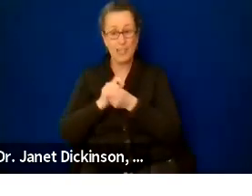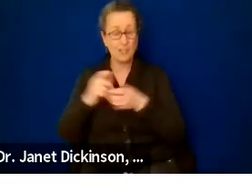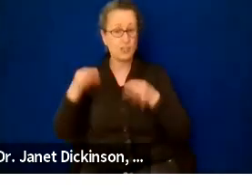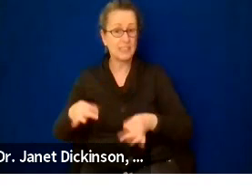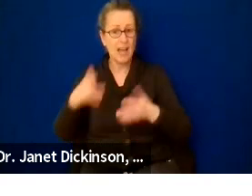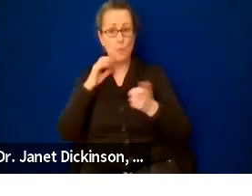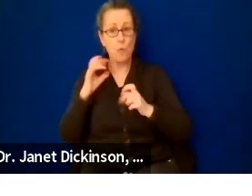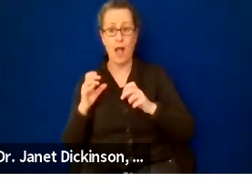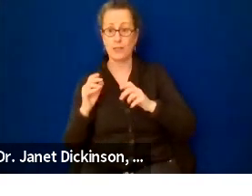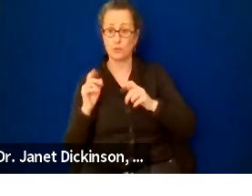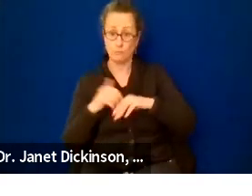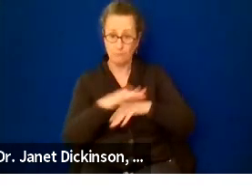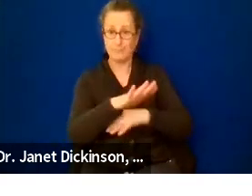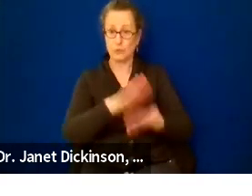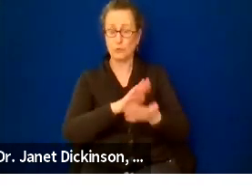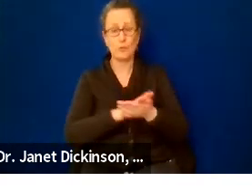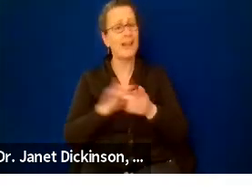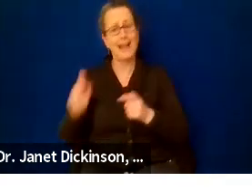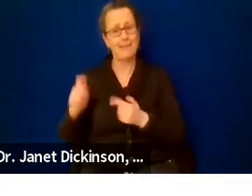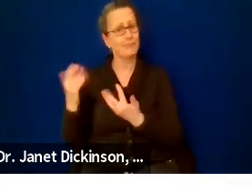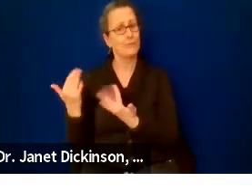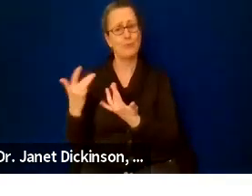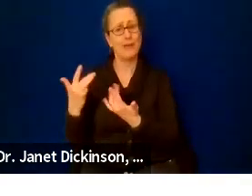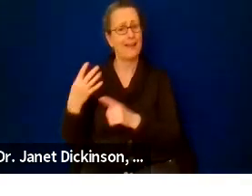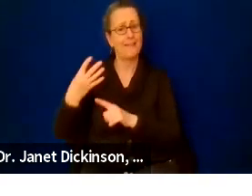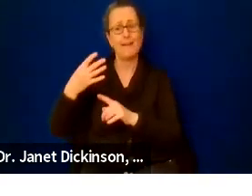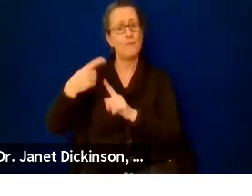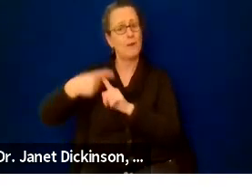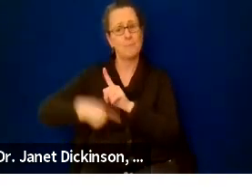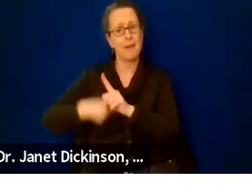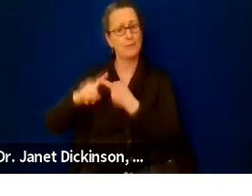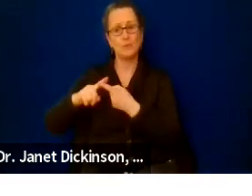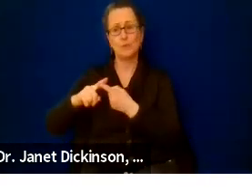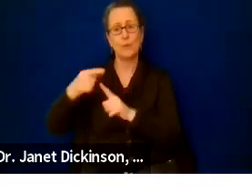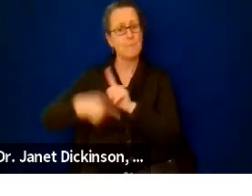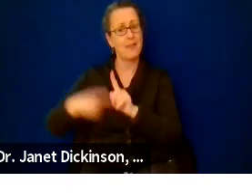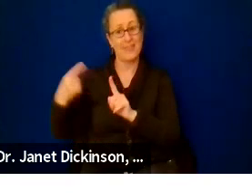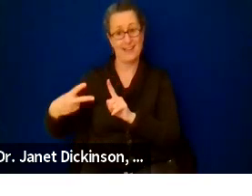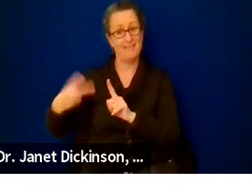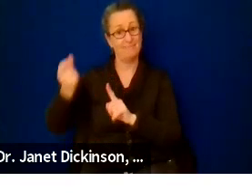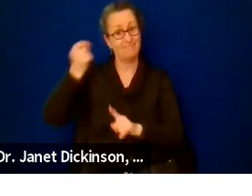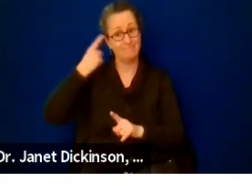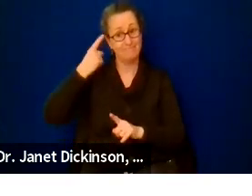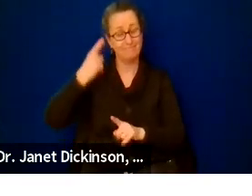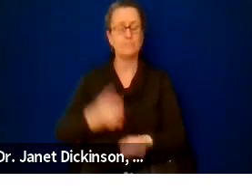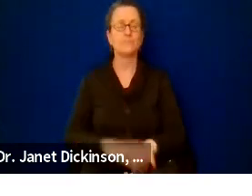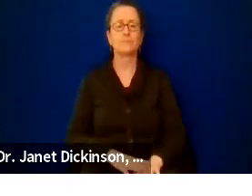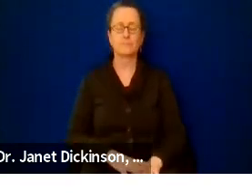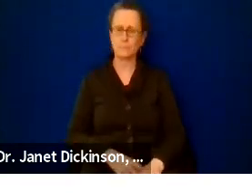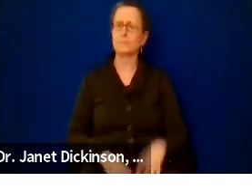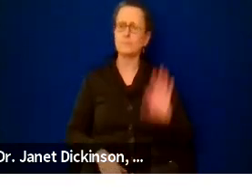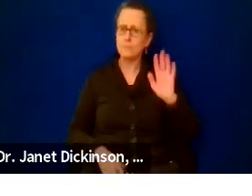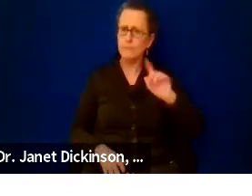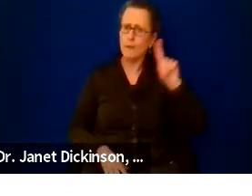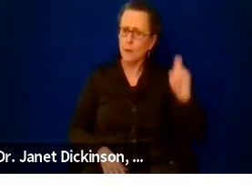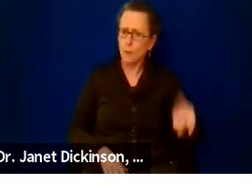then 2 more questions from along these same lines. That will kids have the same teacher if